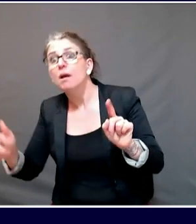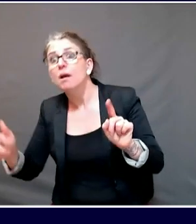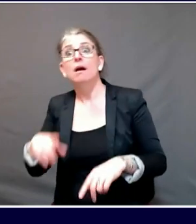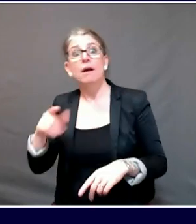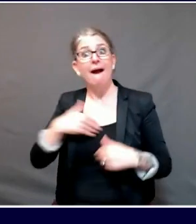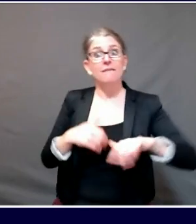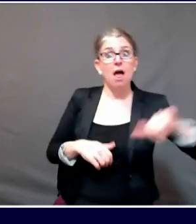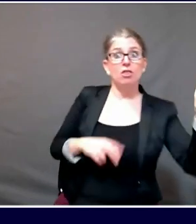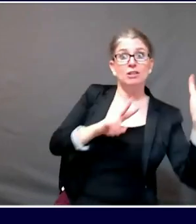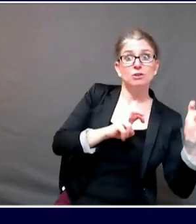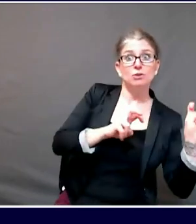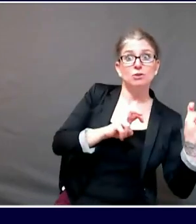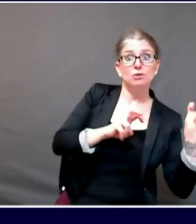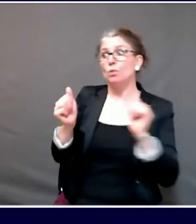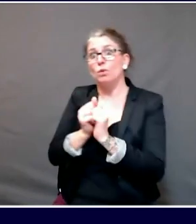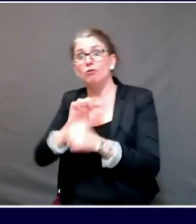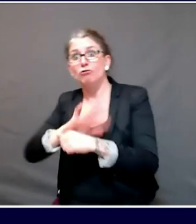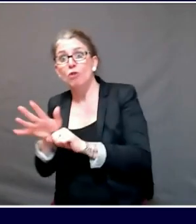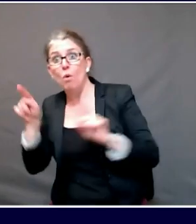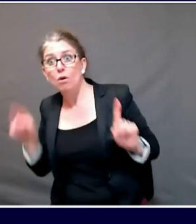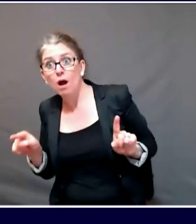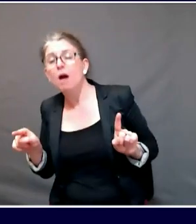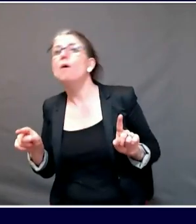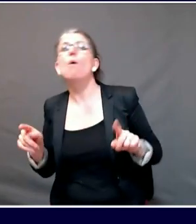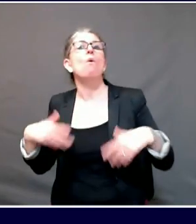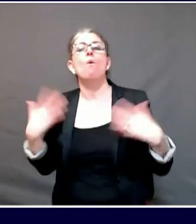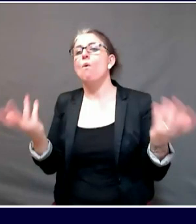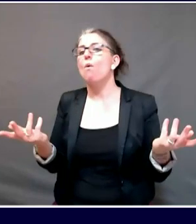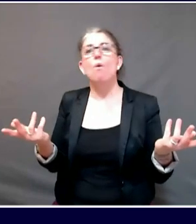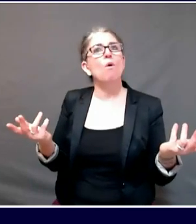their recovery period, whether it's not counted.